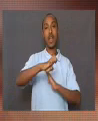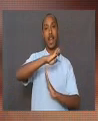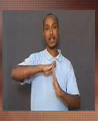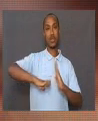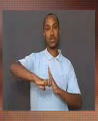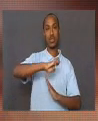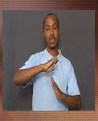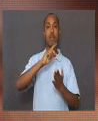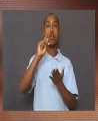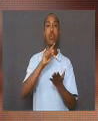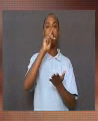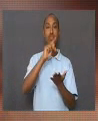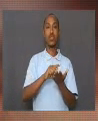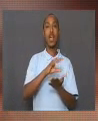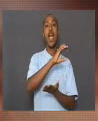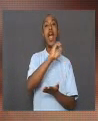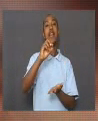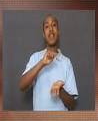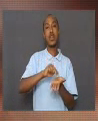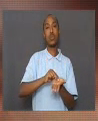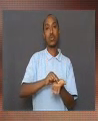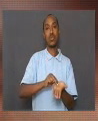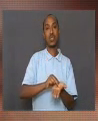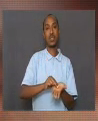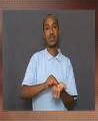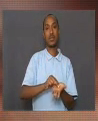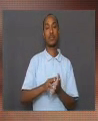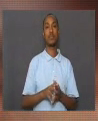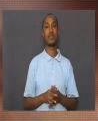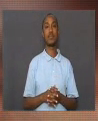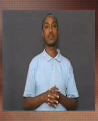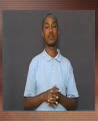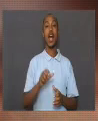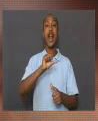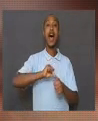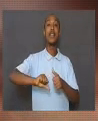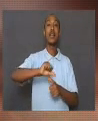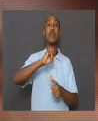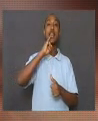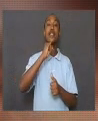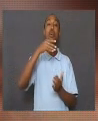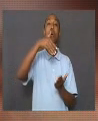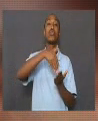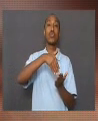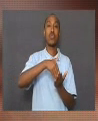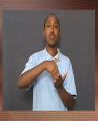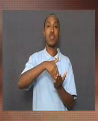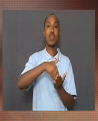electrons, protons, and neutrons. An atom is